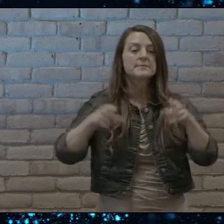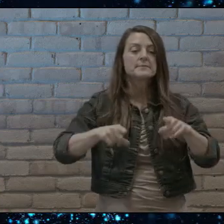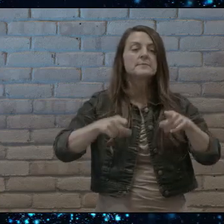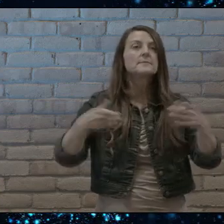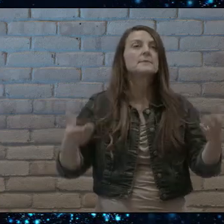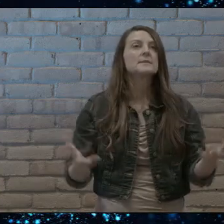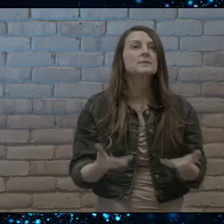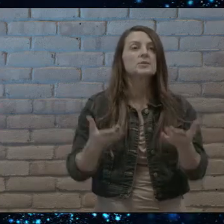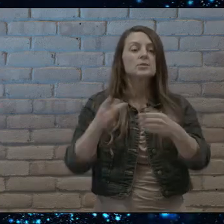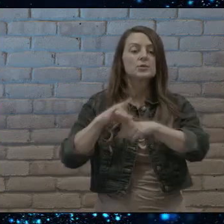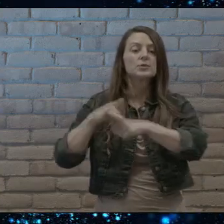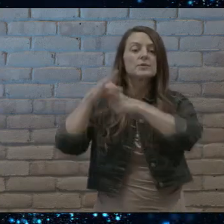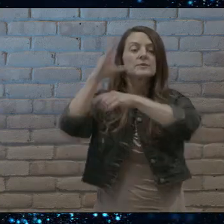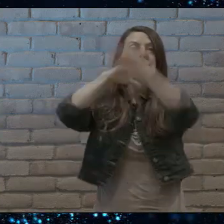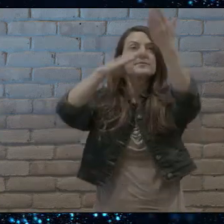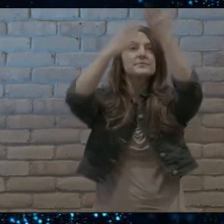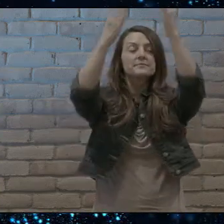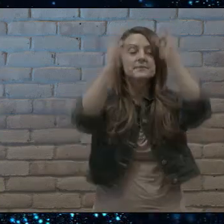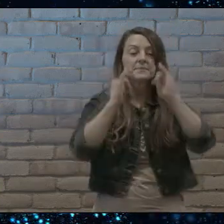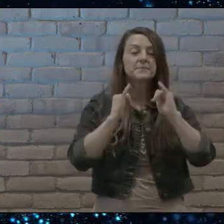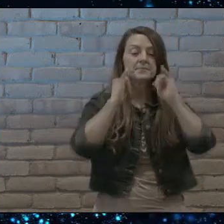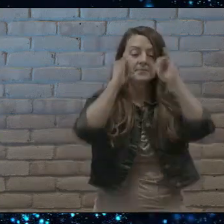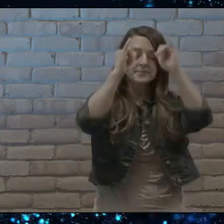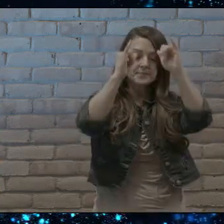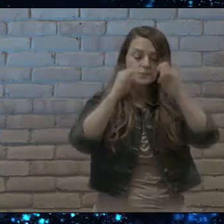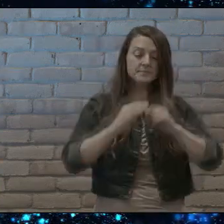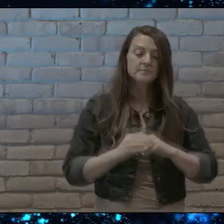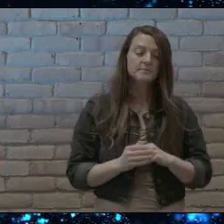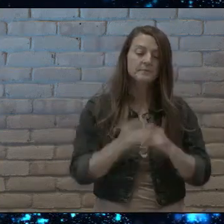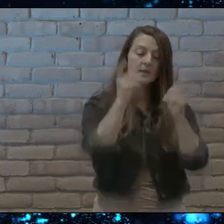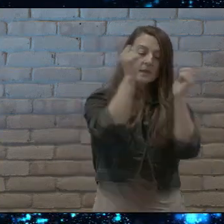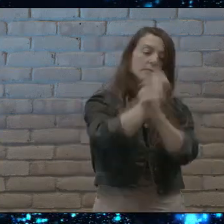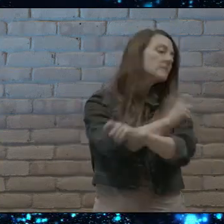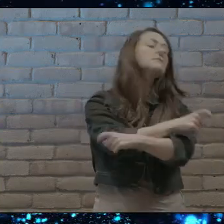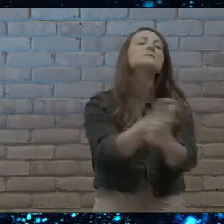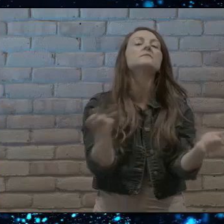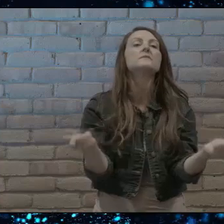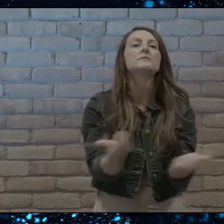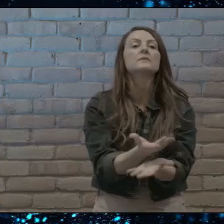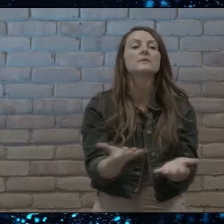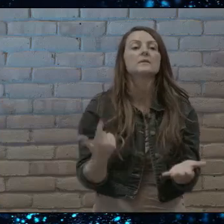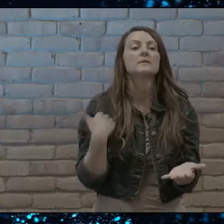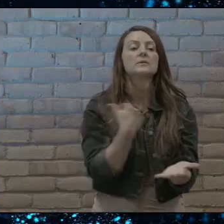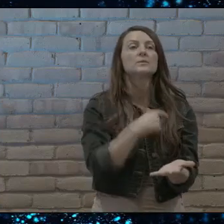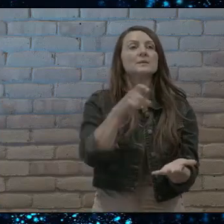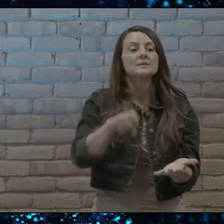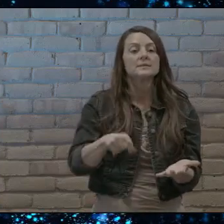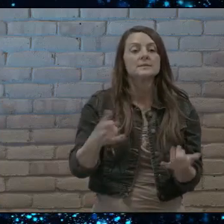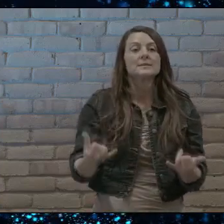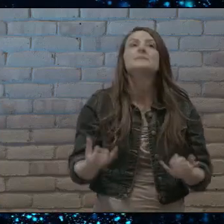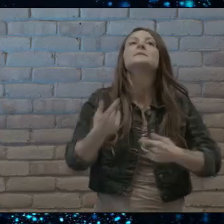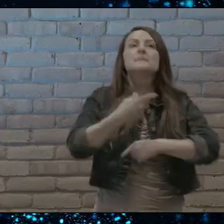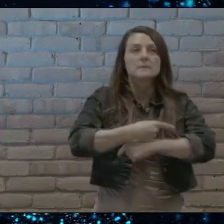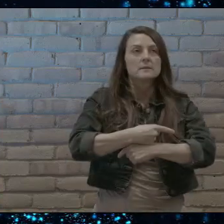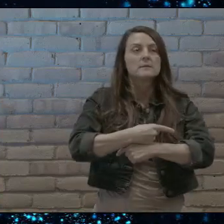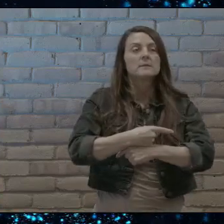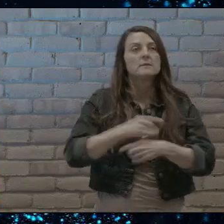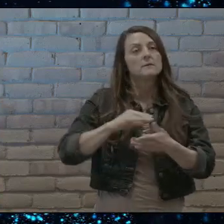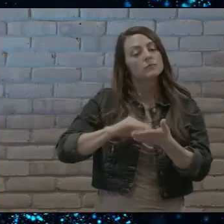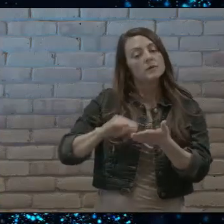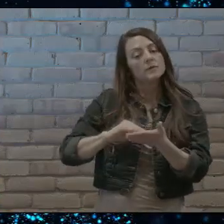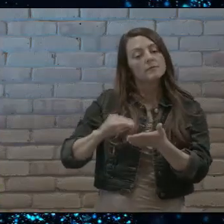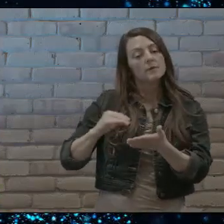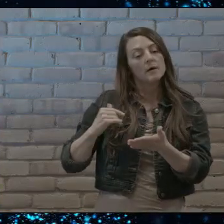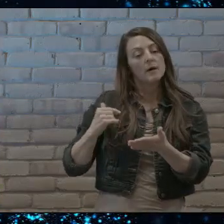done on earth as it is in heaven. Give us this day our daily bread, and forgive